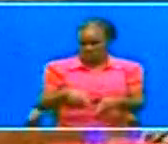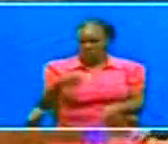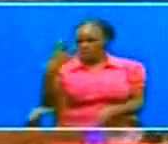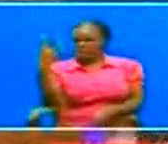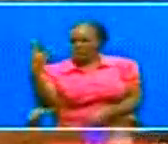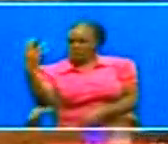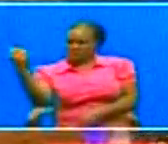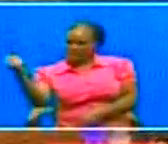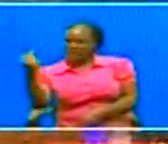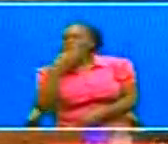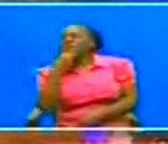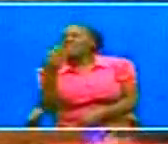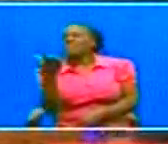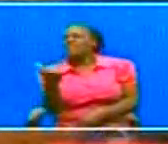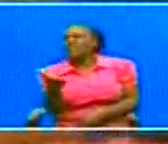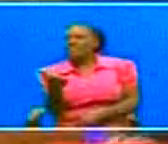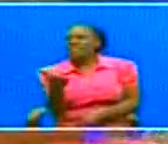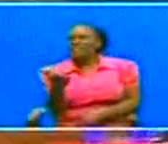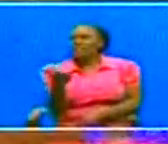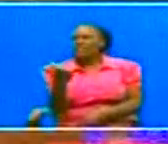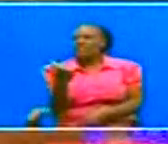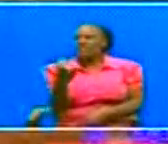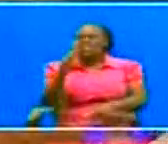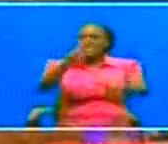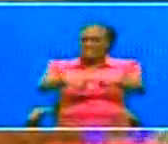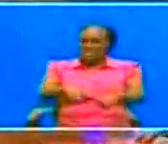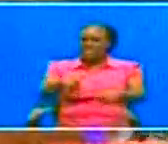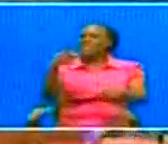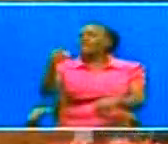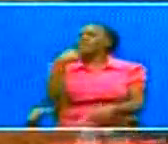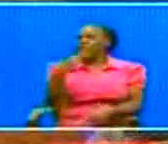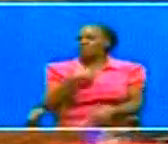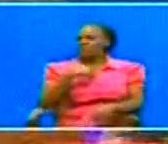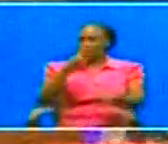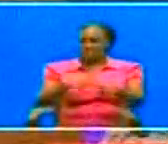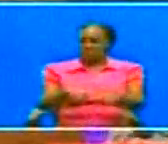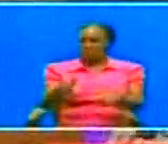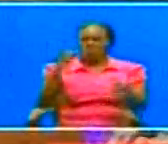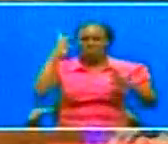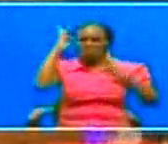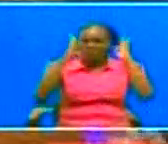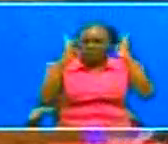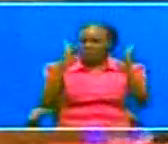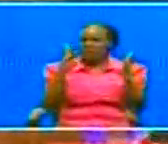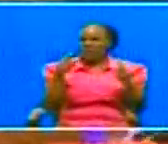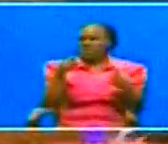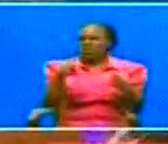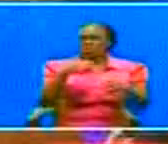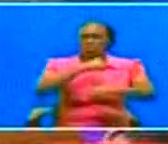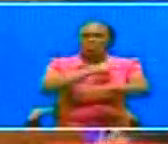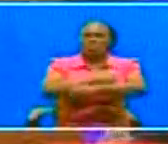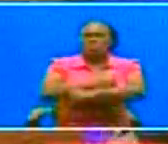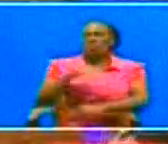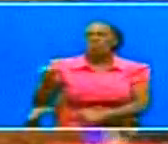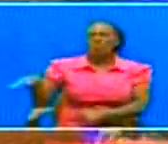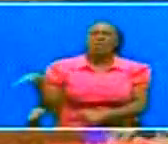4 or 5 guys, and it was like, hey, come on, have a seat. And you're sitting there, and you're wondering, okay, I have to be at school in the morning. Can